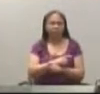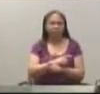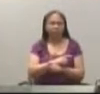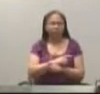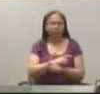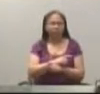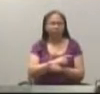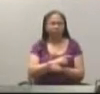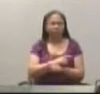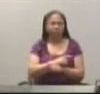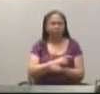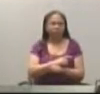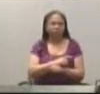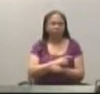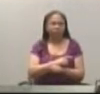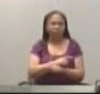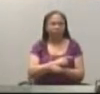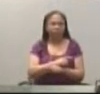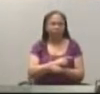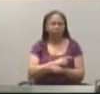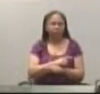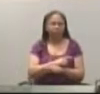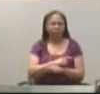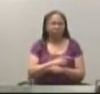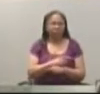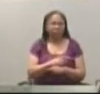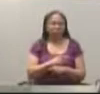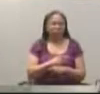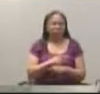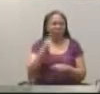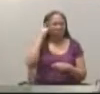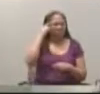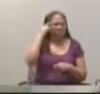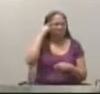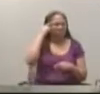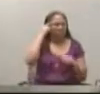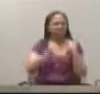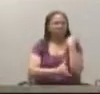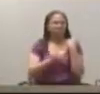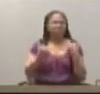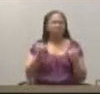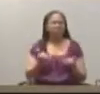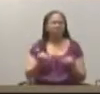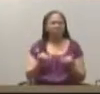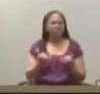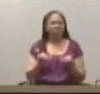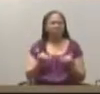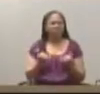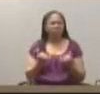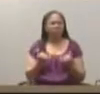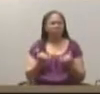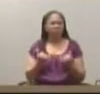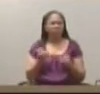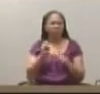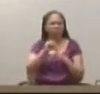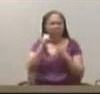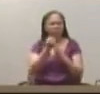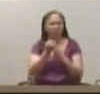Look at the financial settings that we're in. But we take more stock in